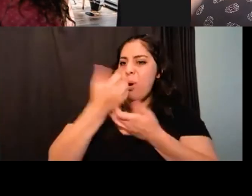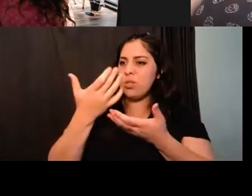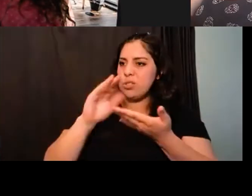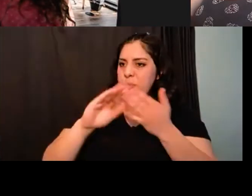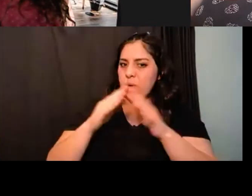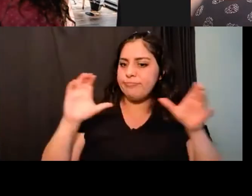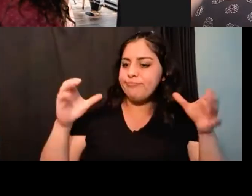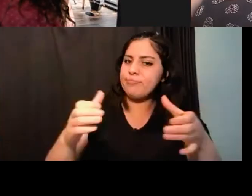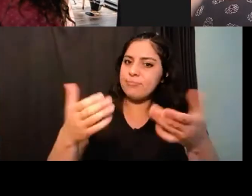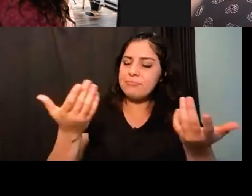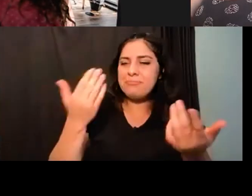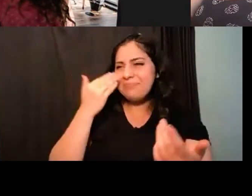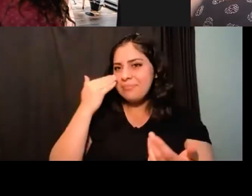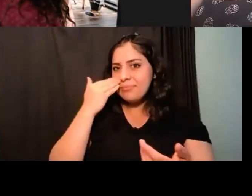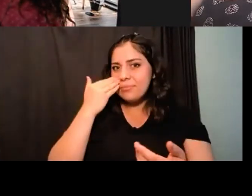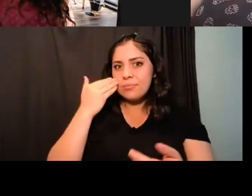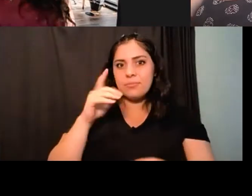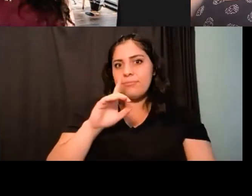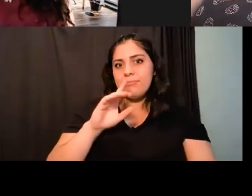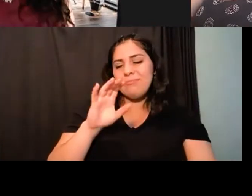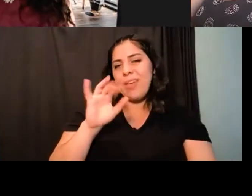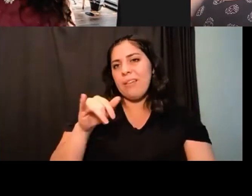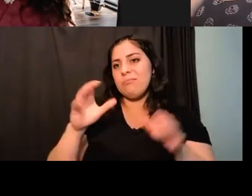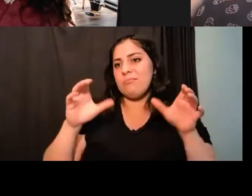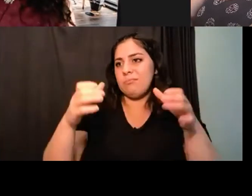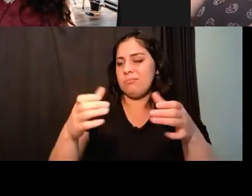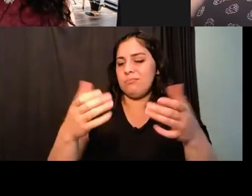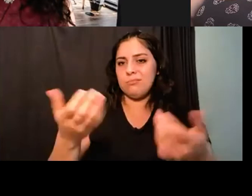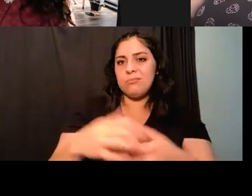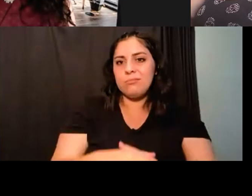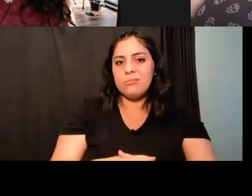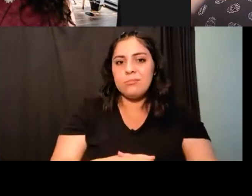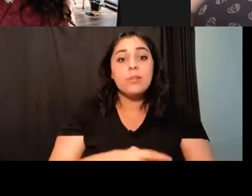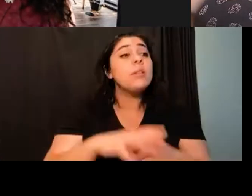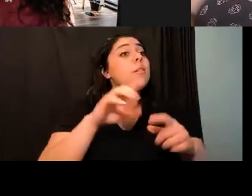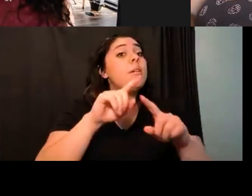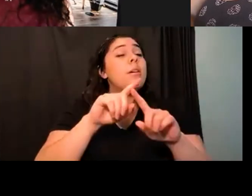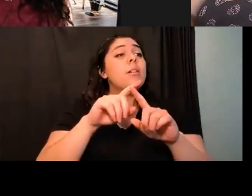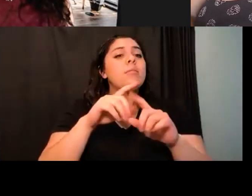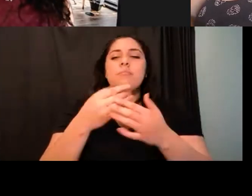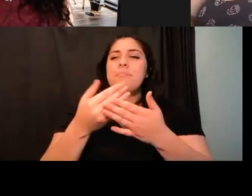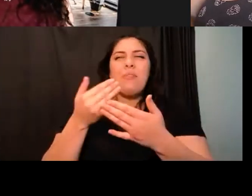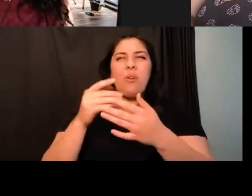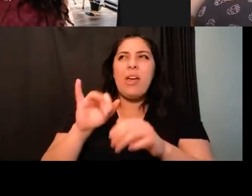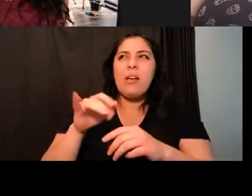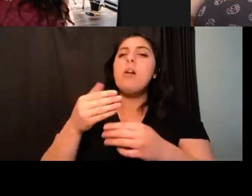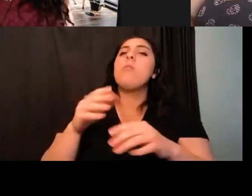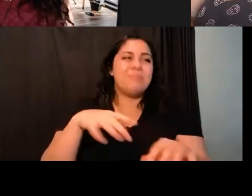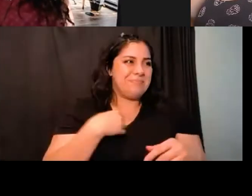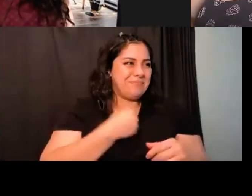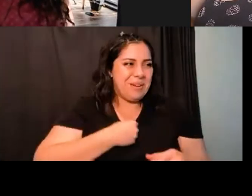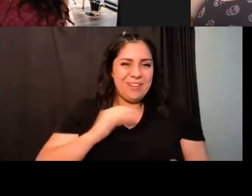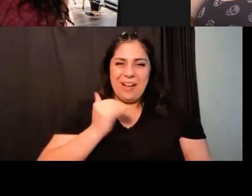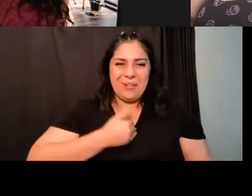I think in Full Circle Ensemble is where we met, I believe. Before that, way before that. Oh, okay, my memory's shot too. Taking